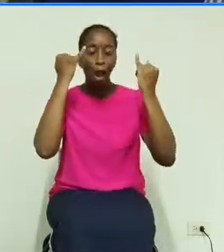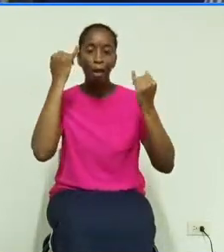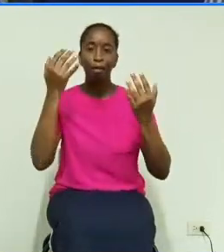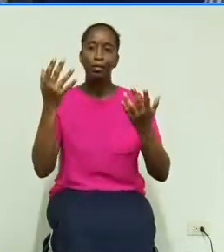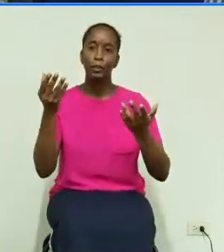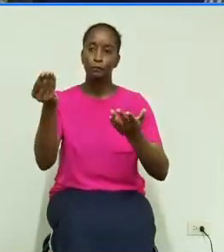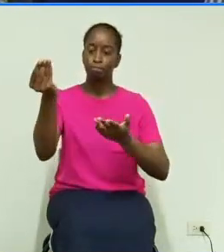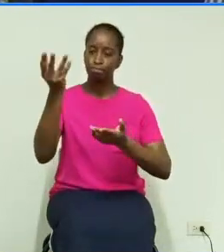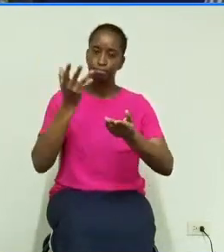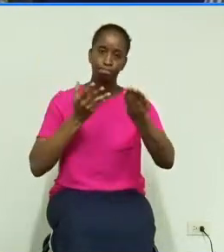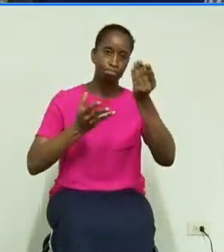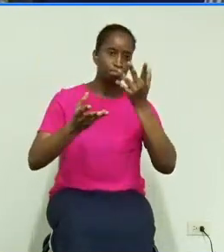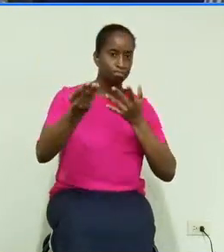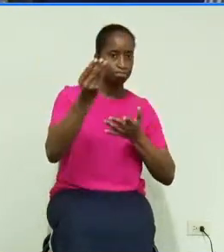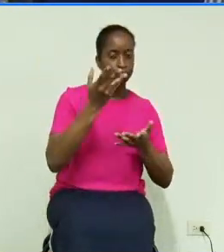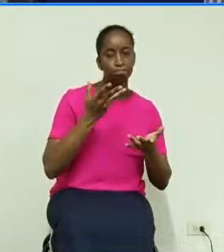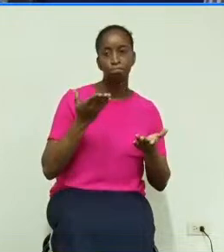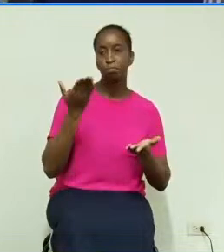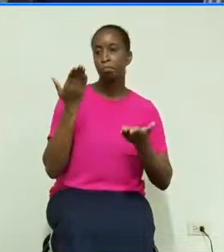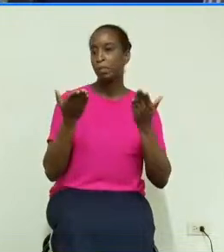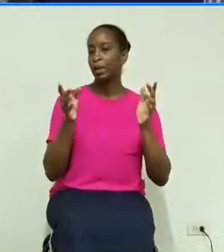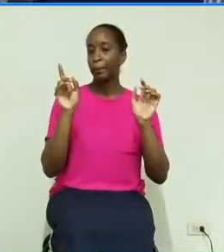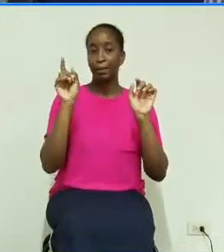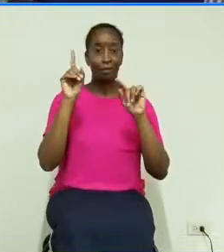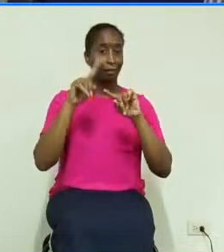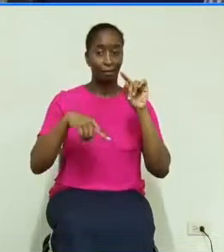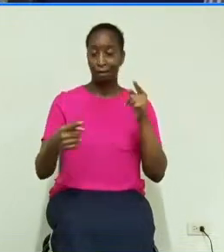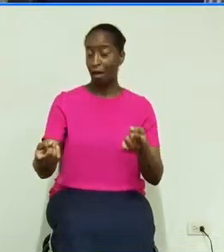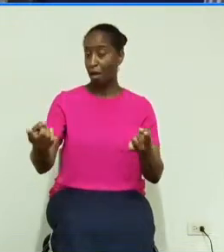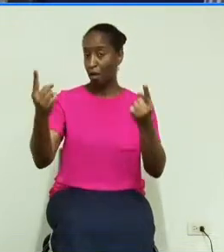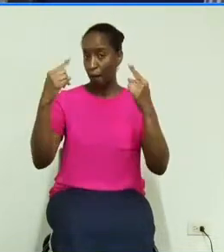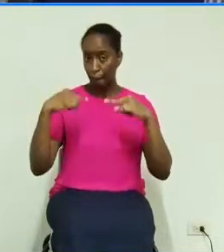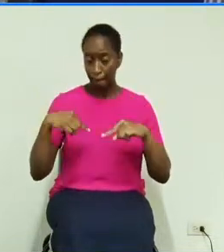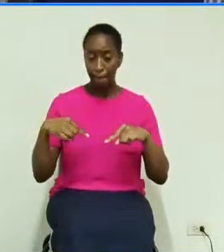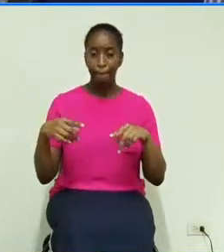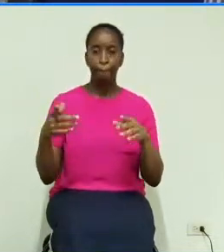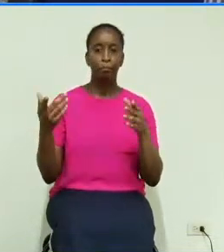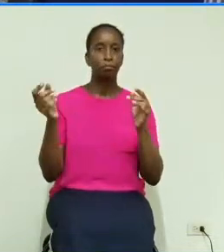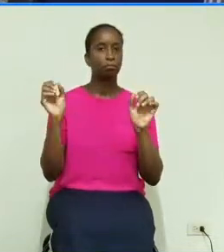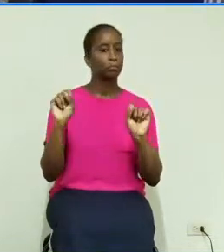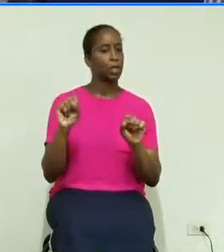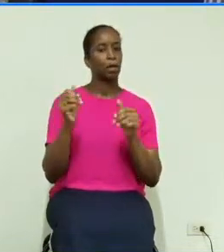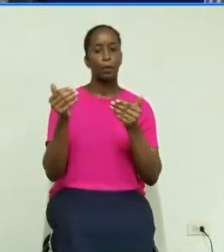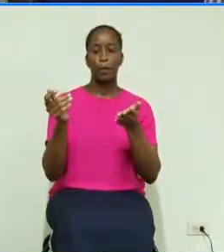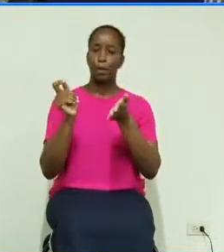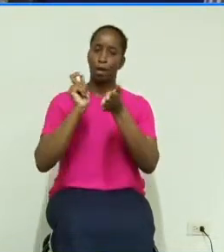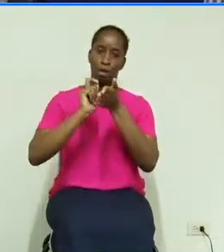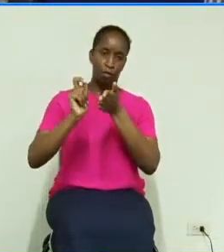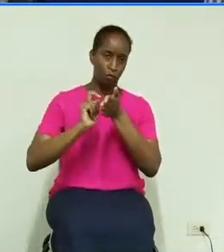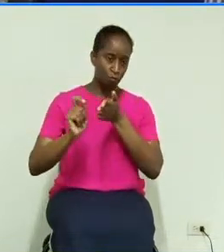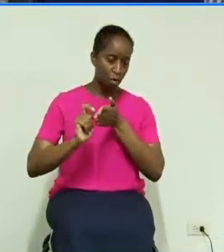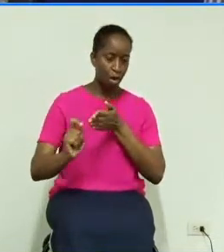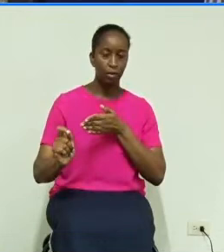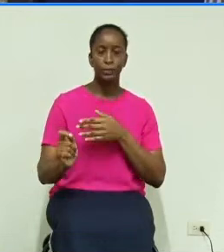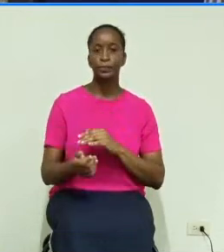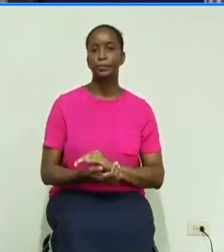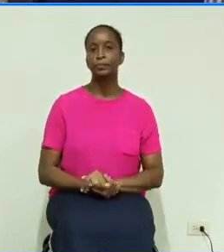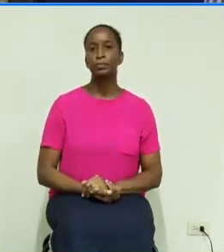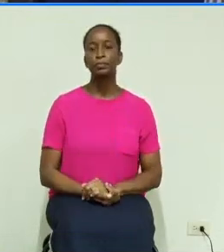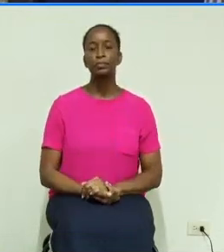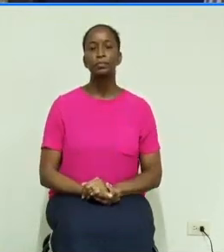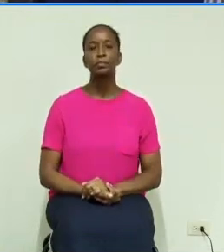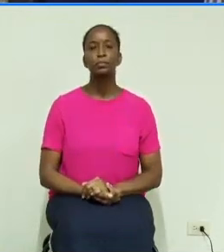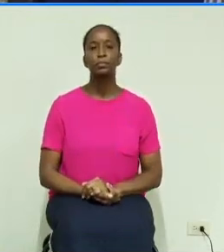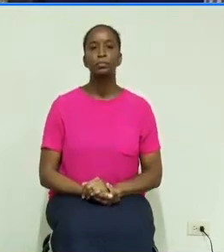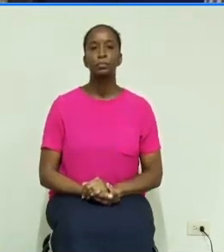if you cannot be with us, in writing, because it will aid us in really understanding what Barbadians want to